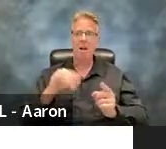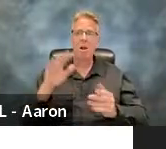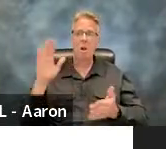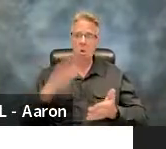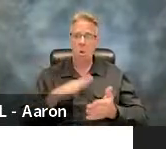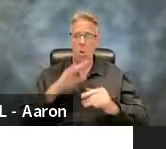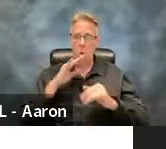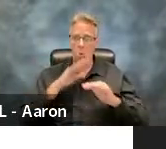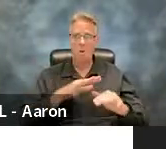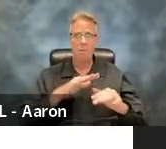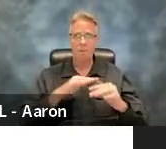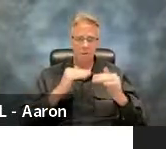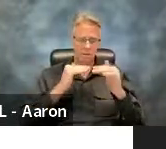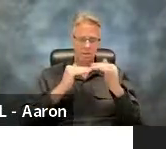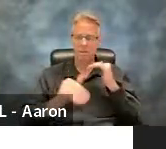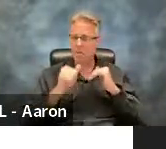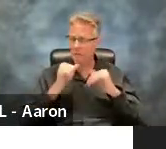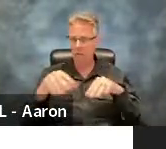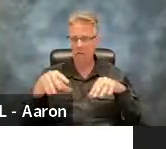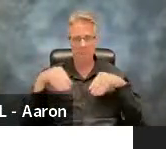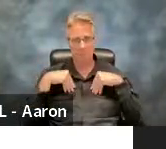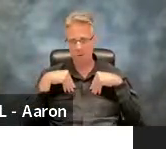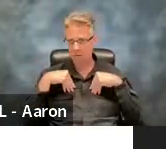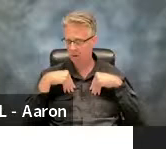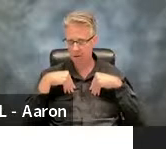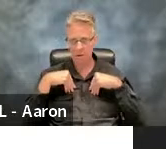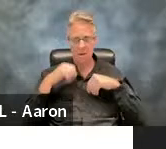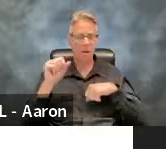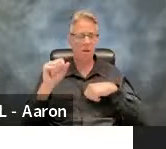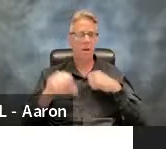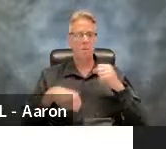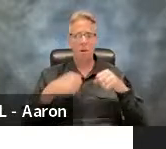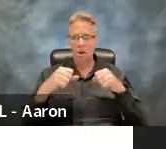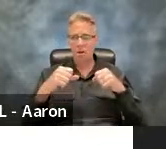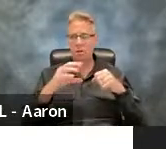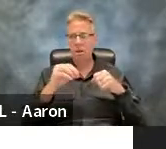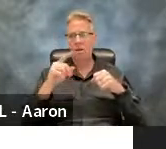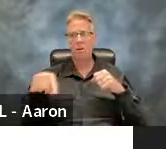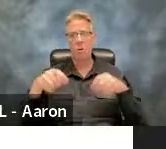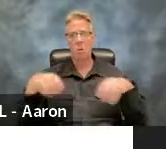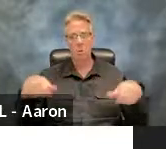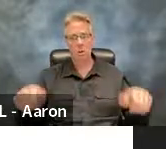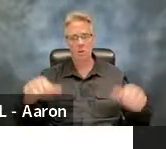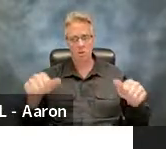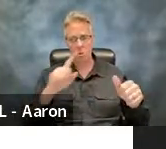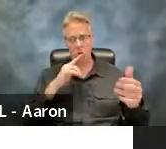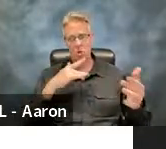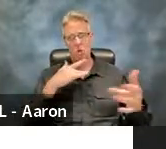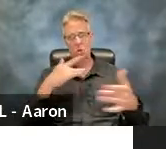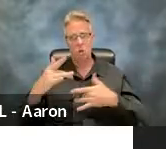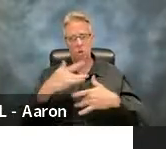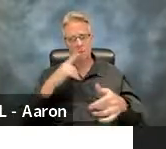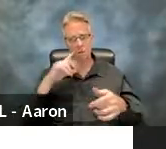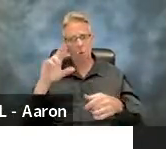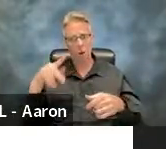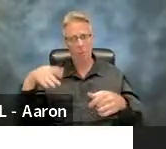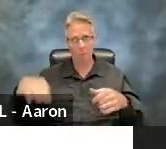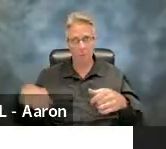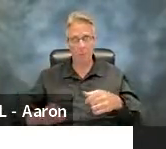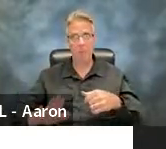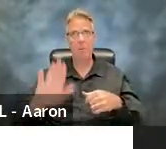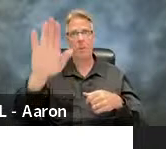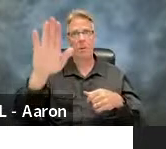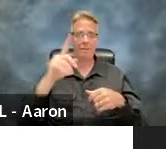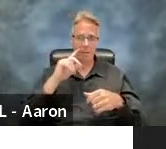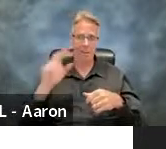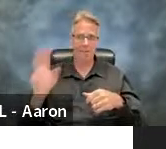clearance is not acceptable. The bicycle citizens and wheelchair users are concerned about the steep ramp on the